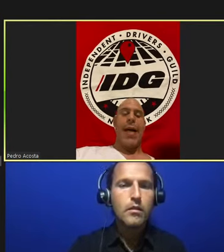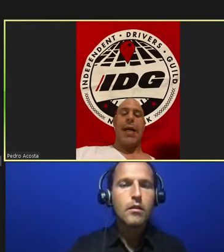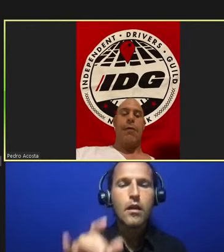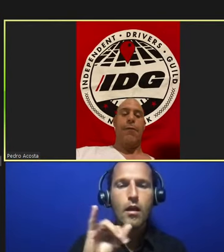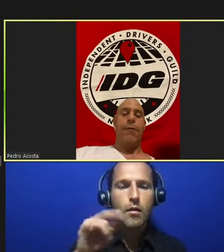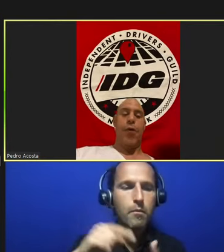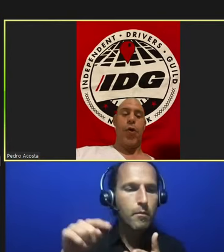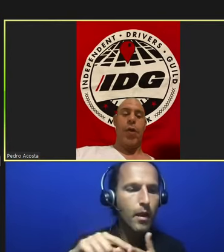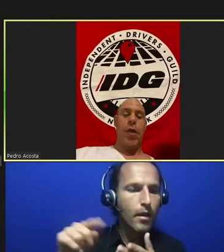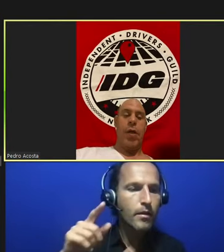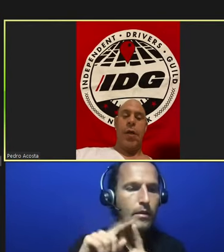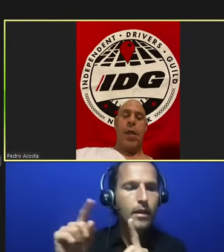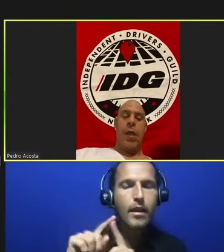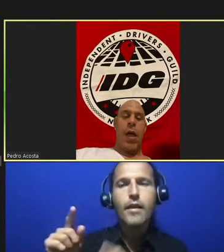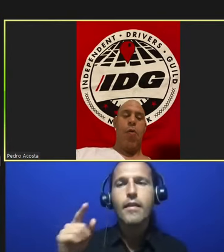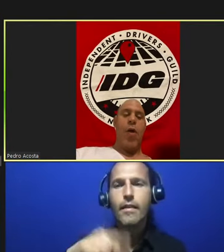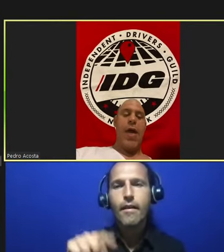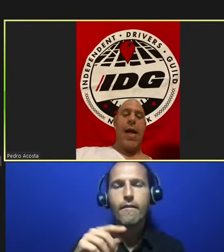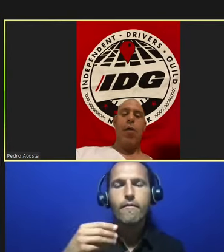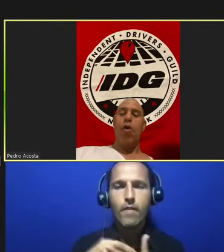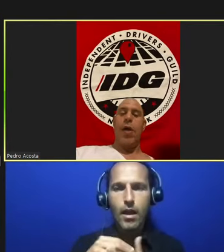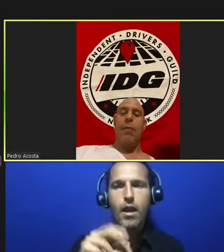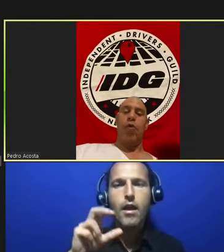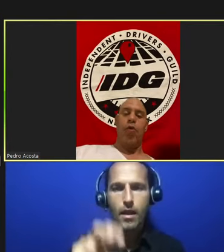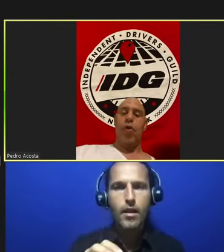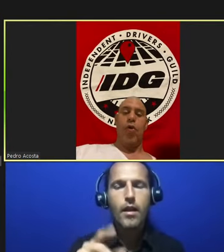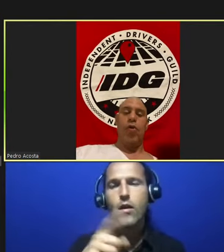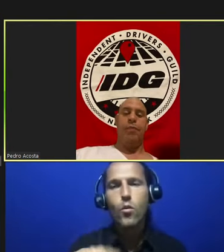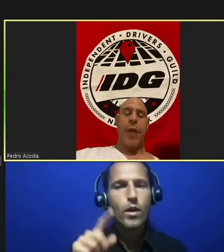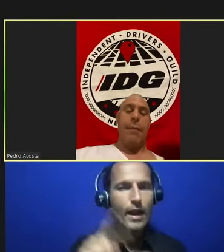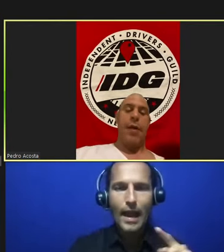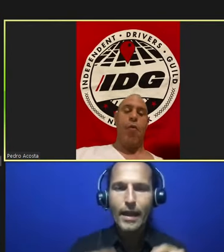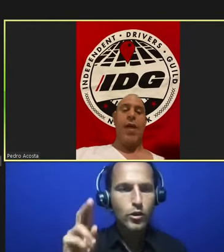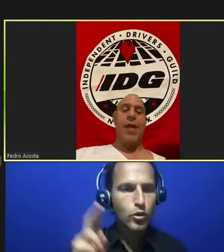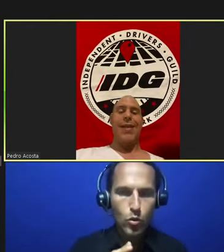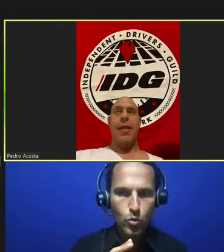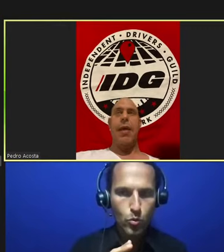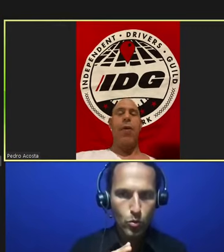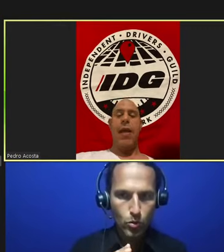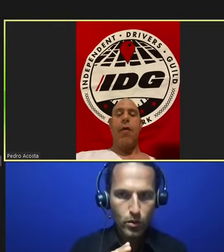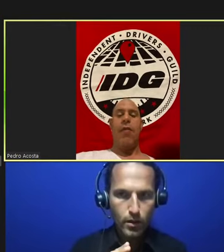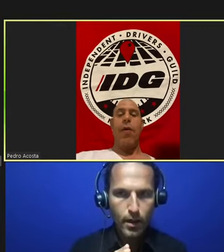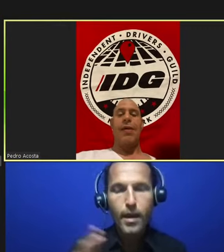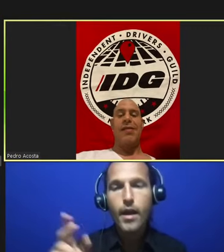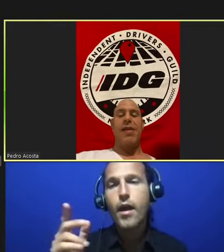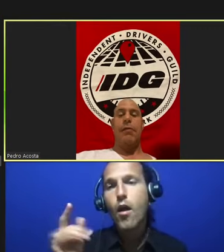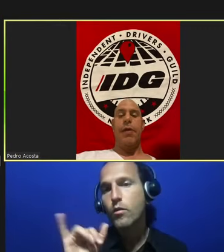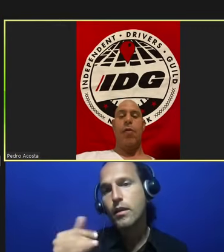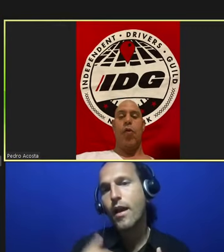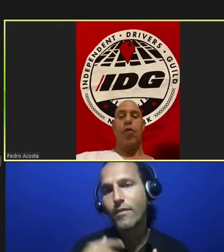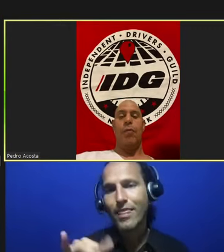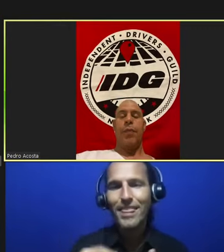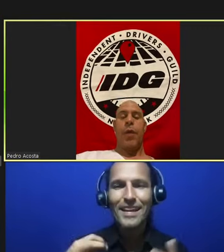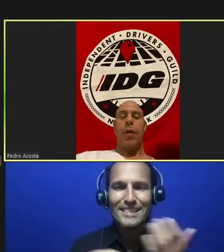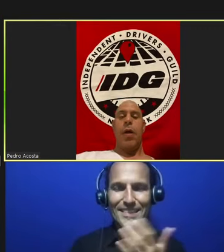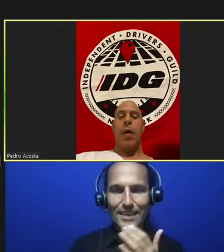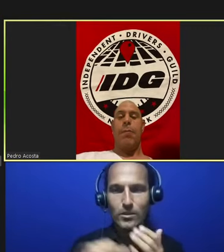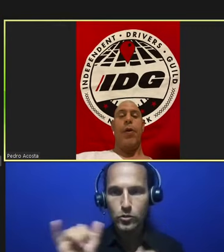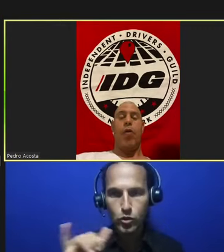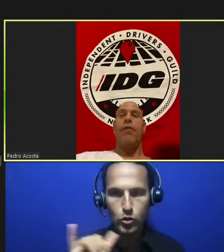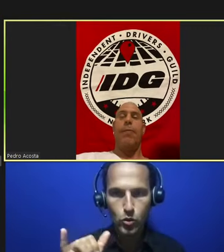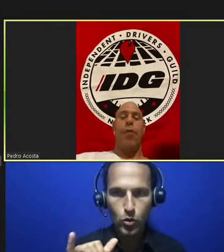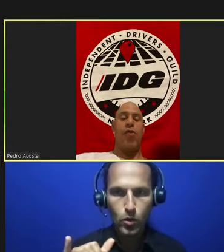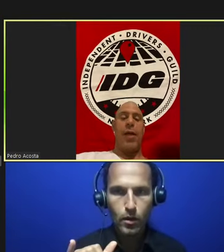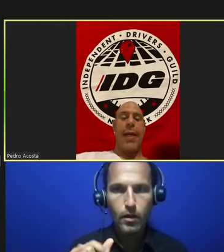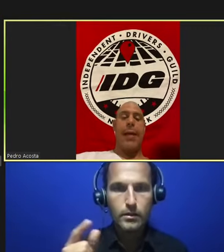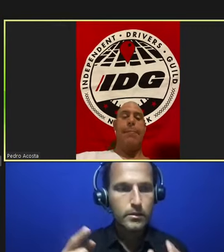$2.90 black card fund. We are not able to use, we get every now and then we get tickets